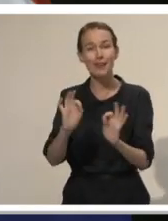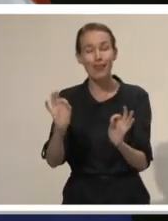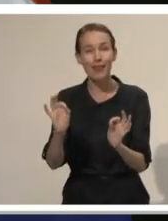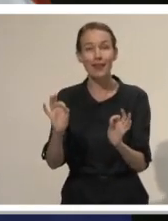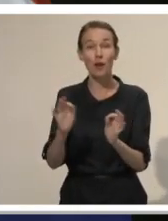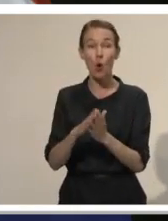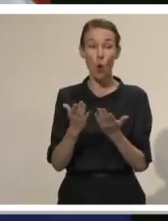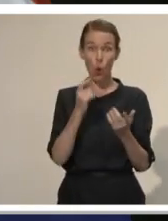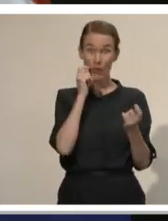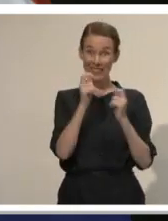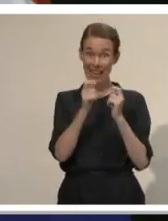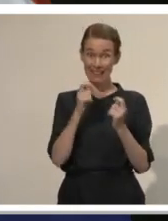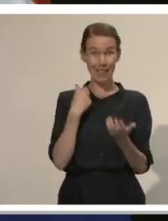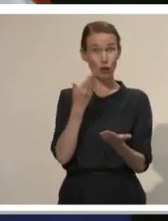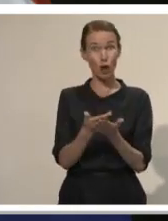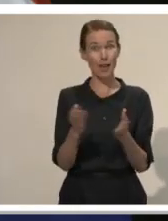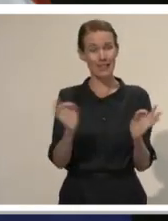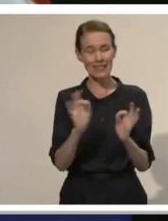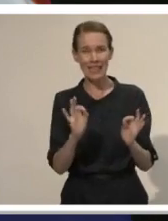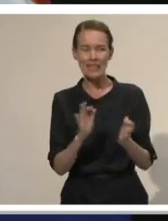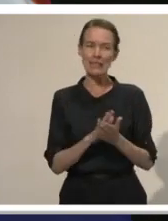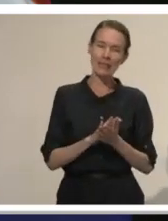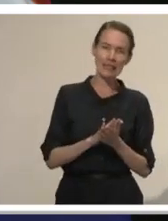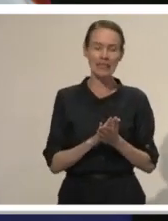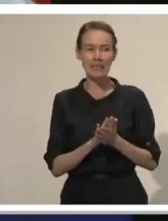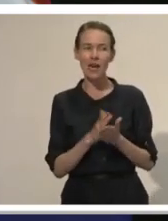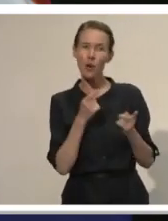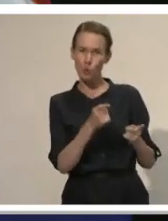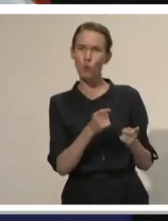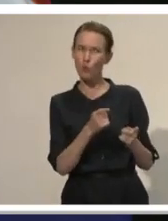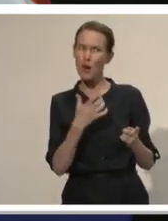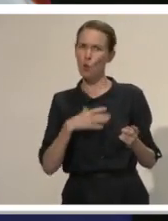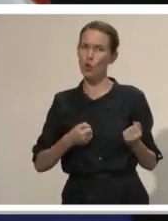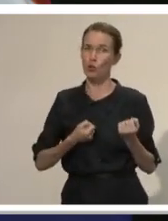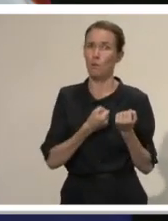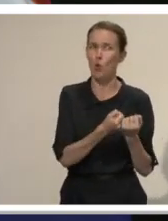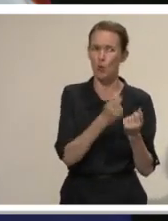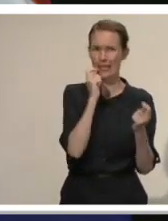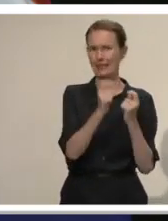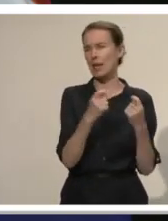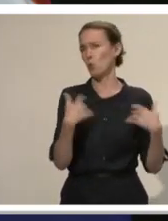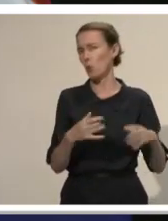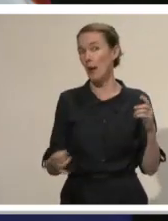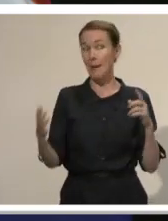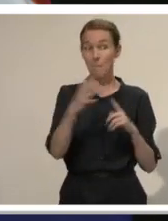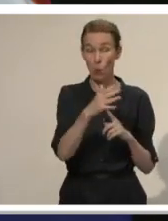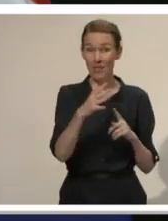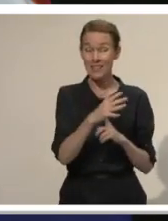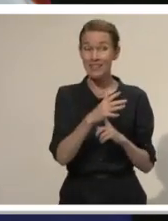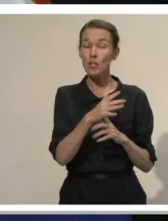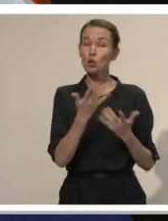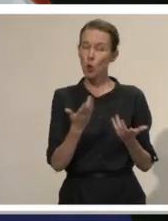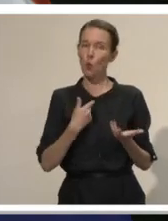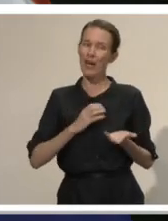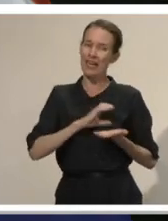testing. We wanted to make sure there was nothing that stopped them from undertaking testing, for instance, for a returning non-resident or the like. That's where we've been wanting to